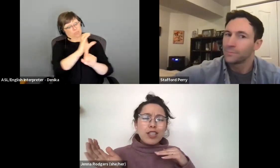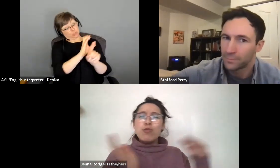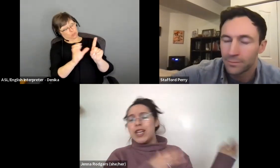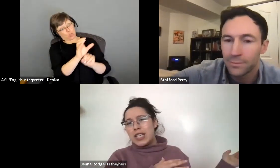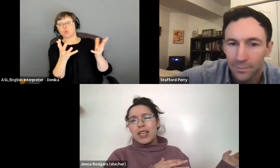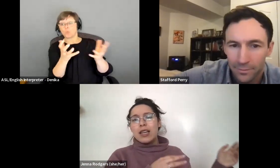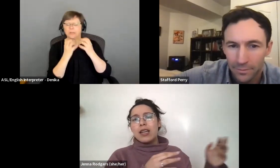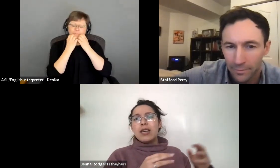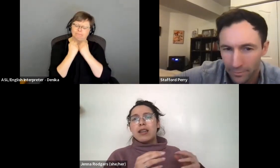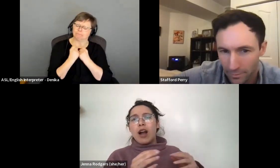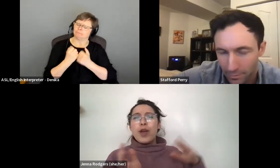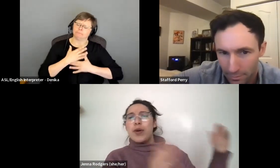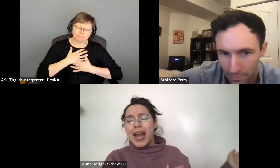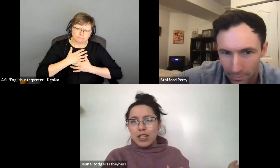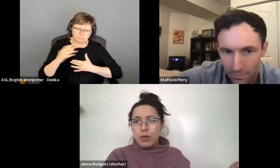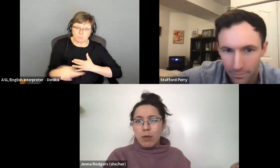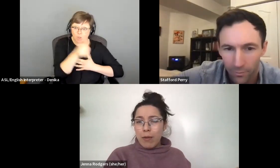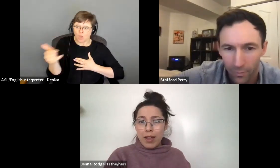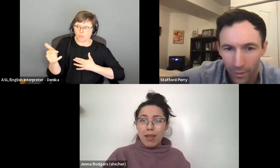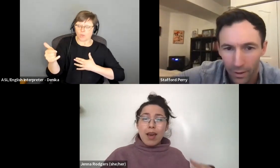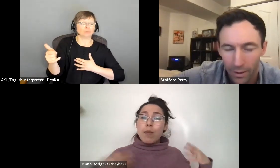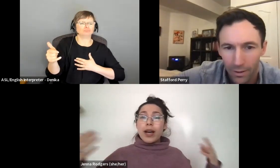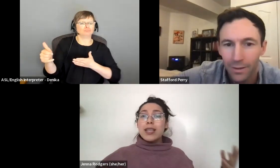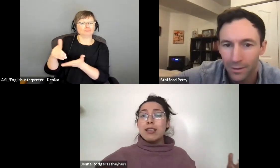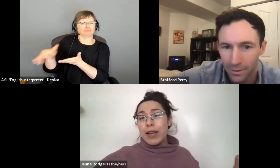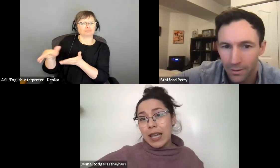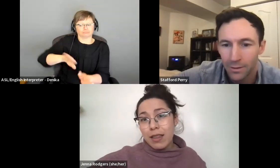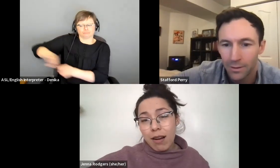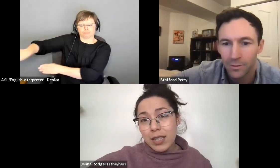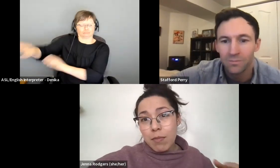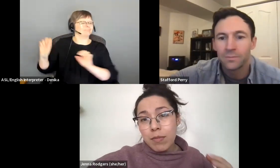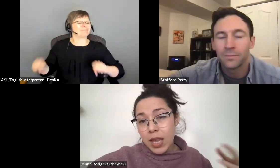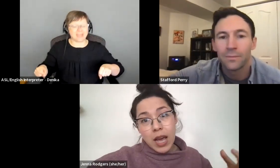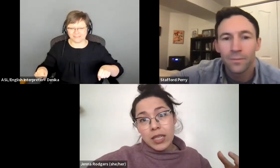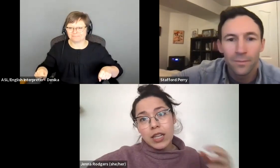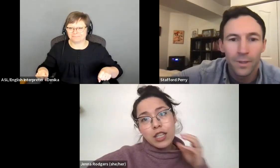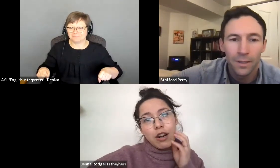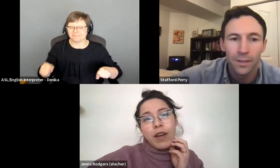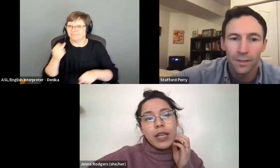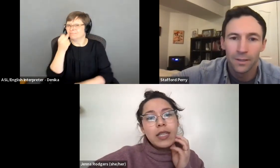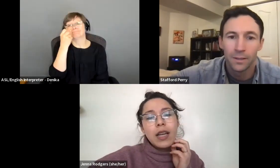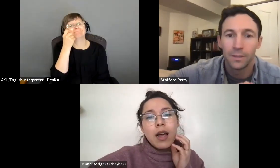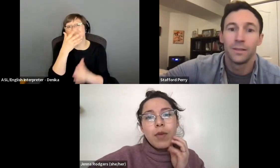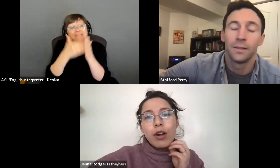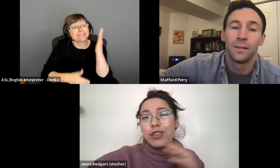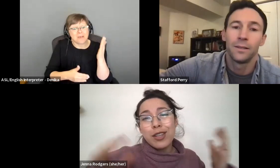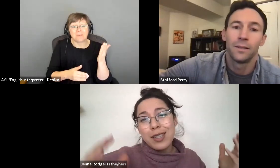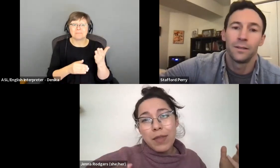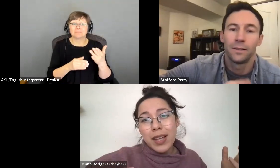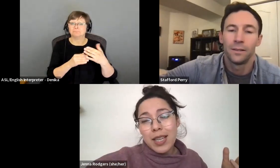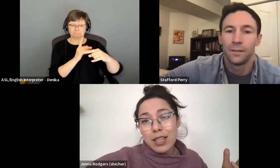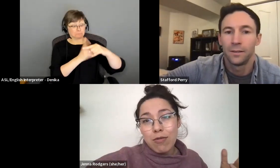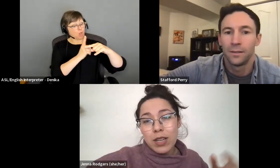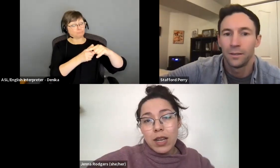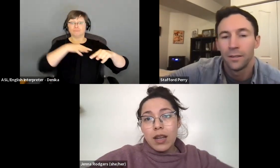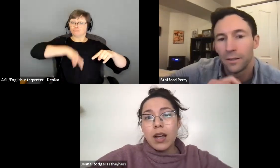about that are we okay to do away with? Because let's face it, there are some things that serve us in our culture and some